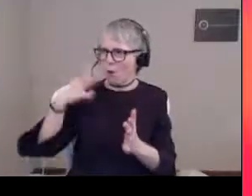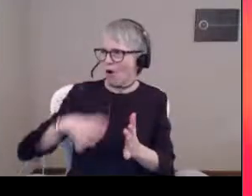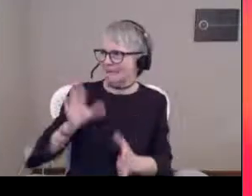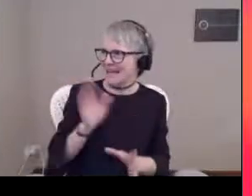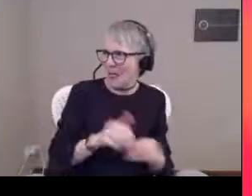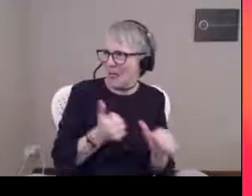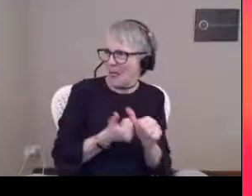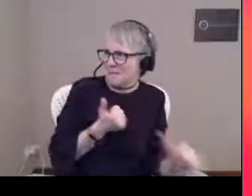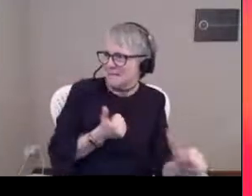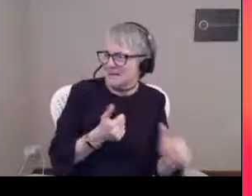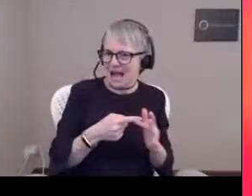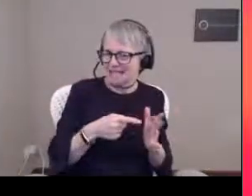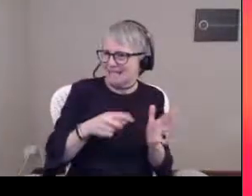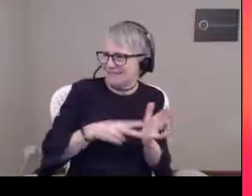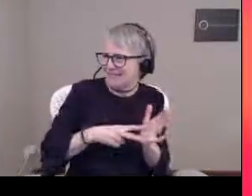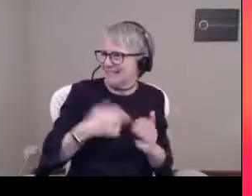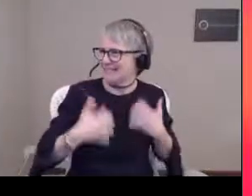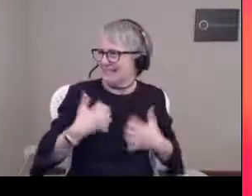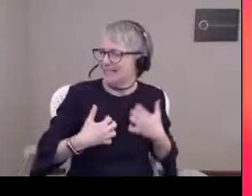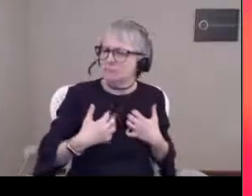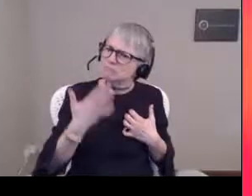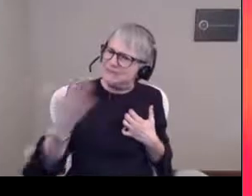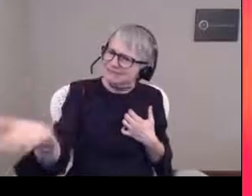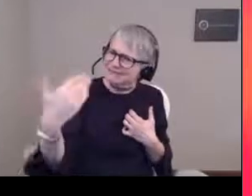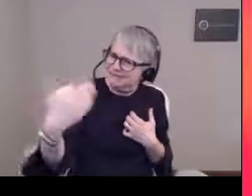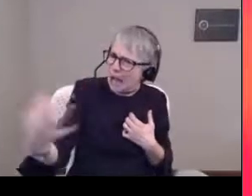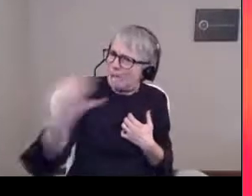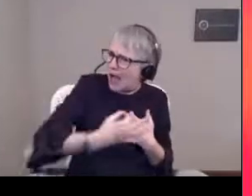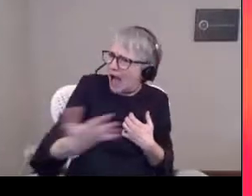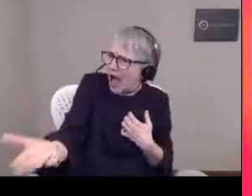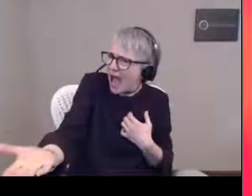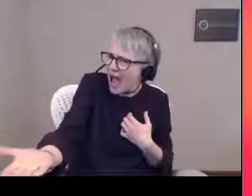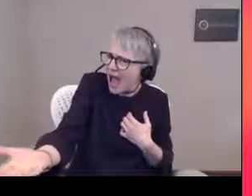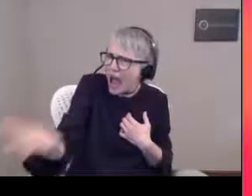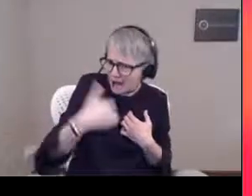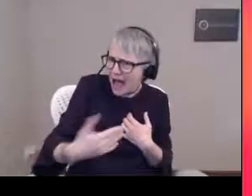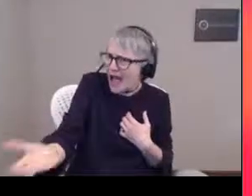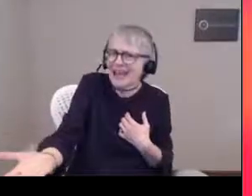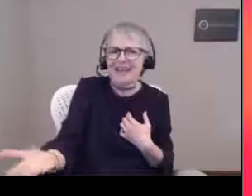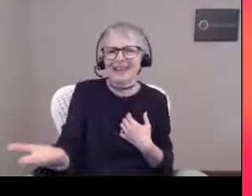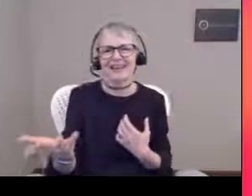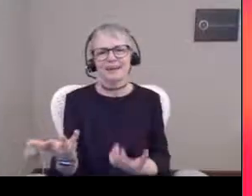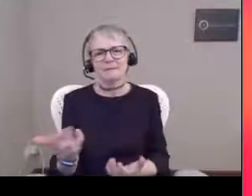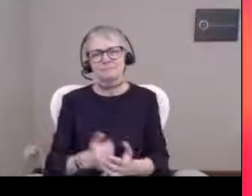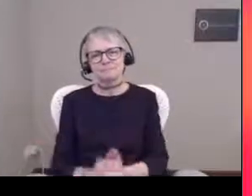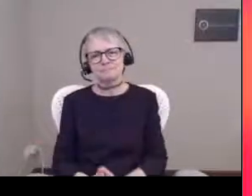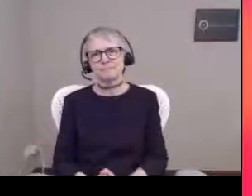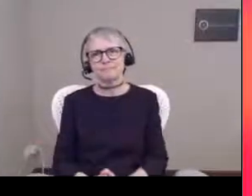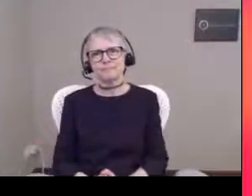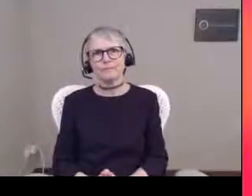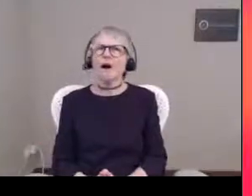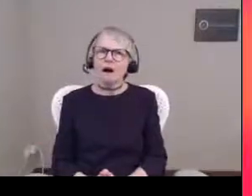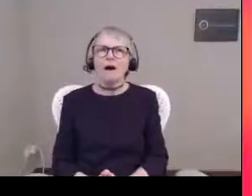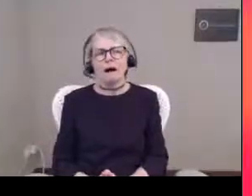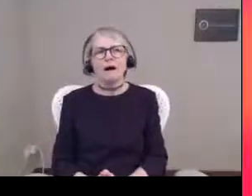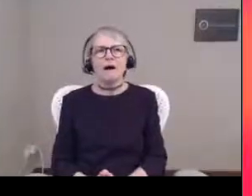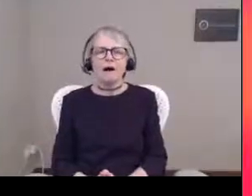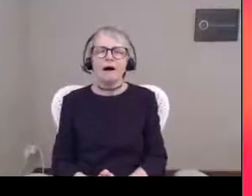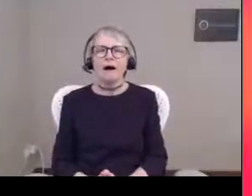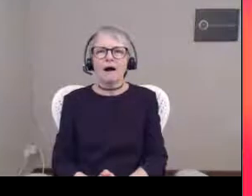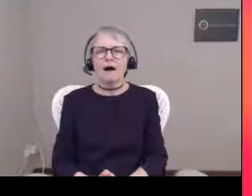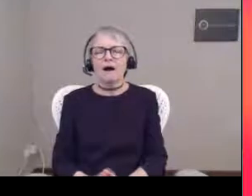know, we want you to apply. We want you to be part of that journey. We understand, you know, in terms of the way we